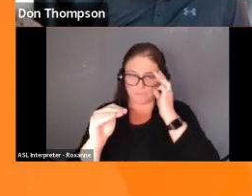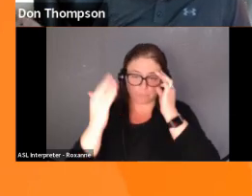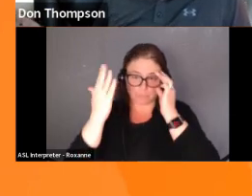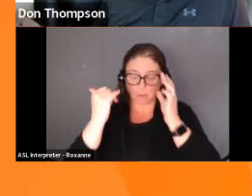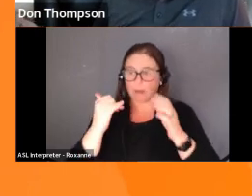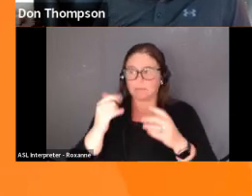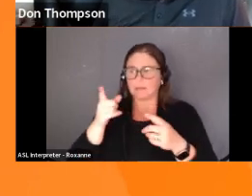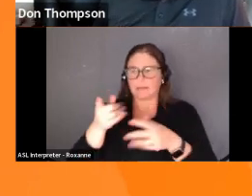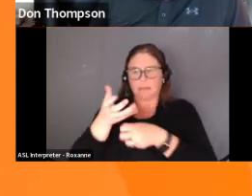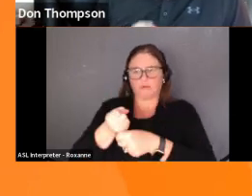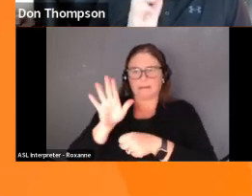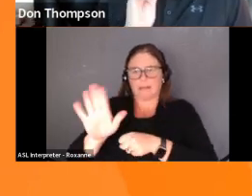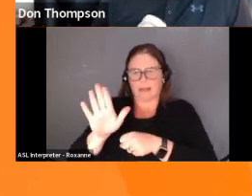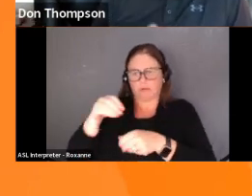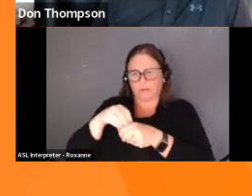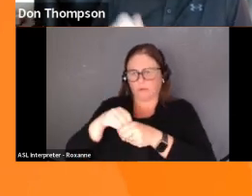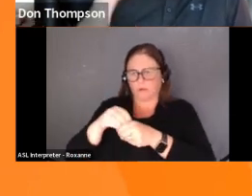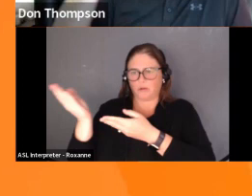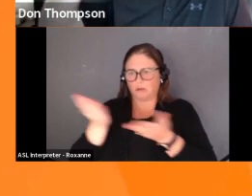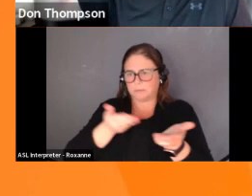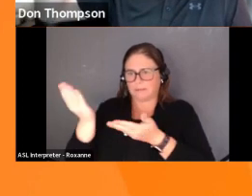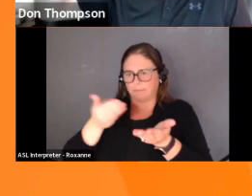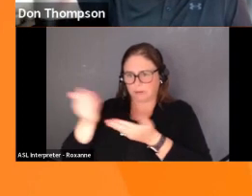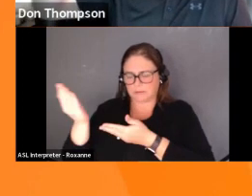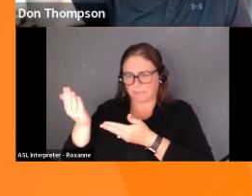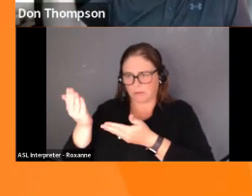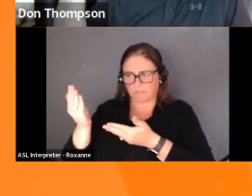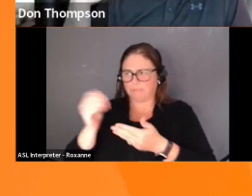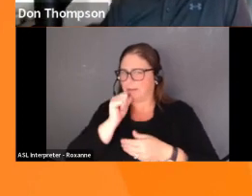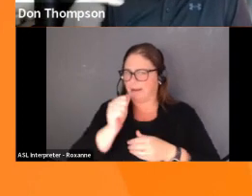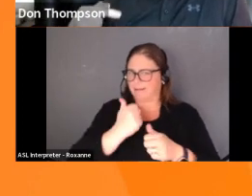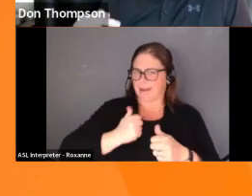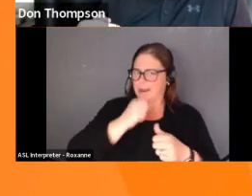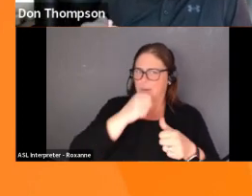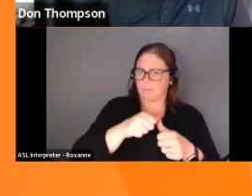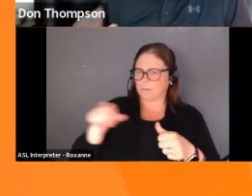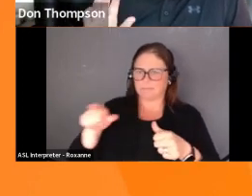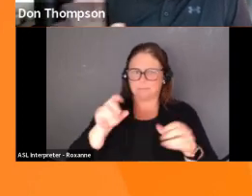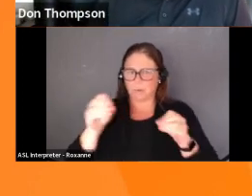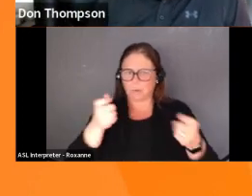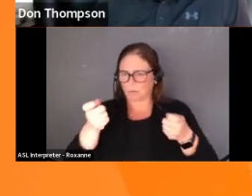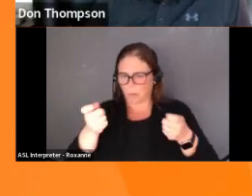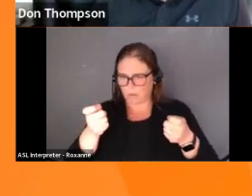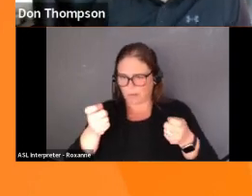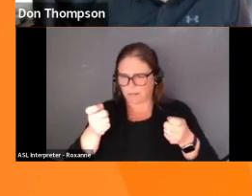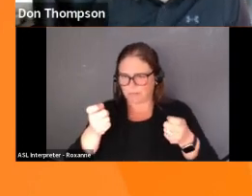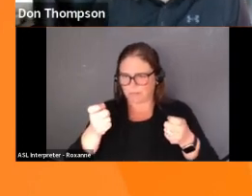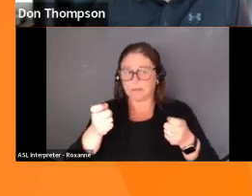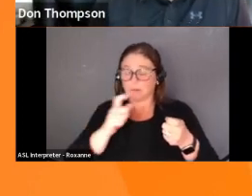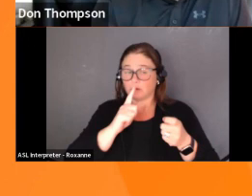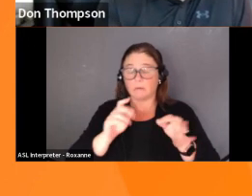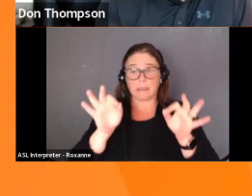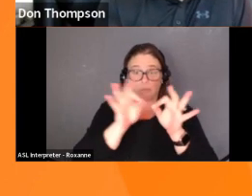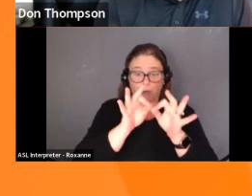Post. Okay, so making sure that we have the best price and prime availability is something that's going to matter.